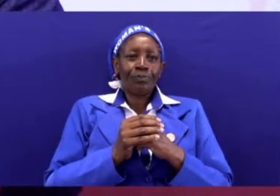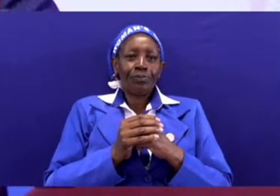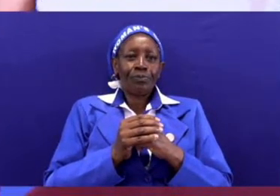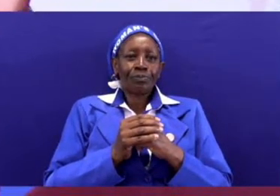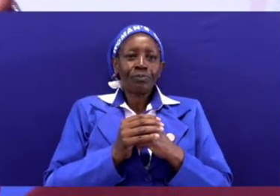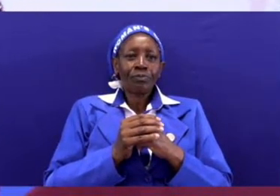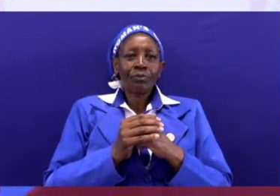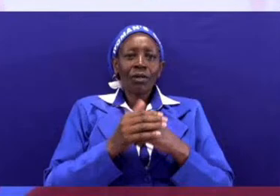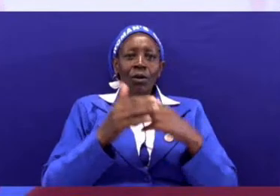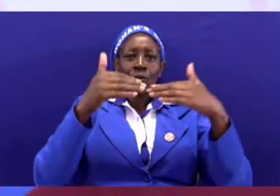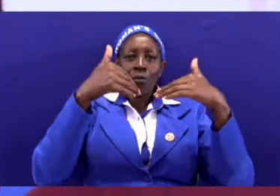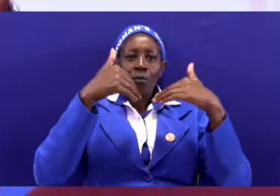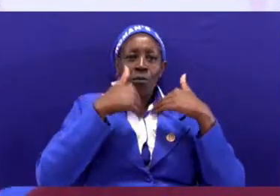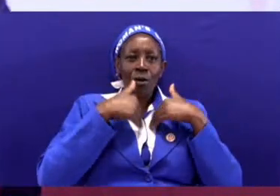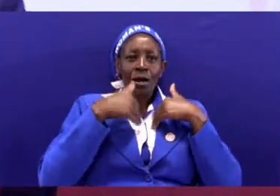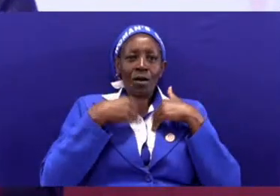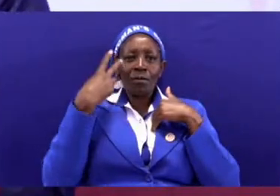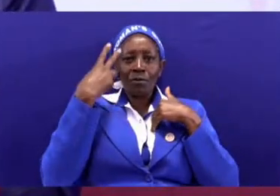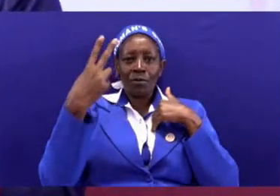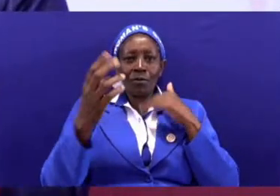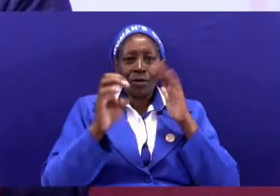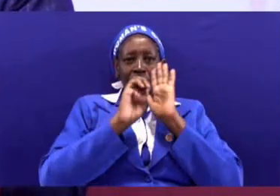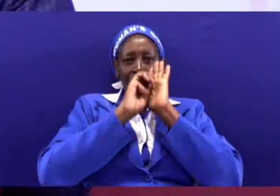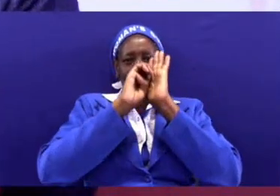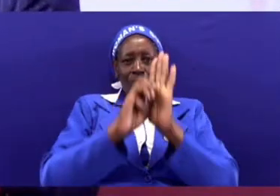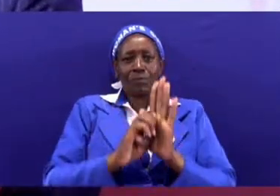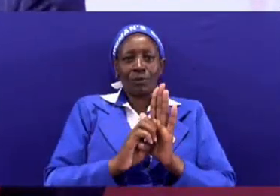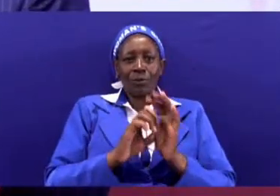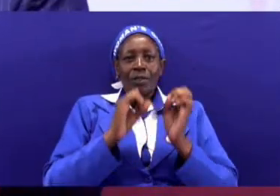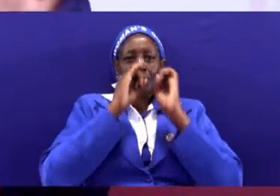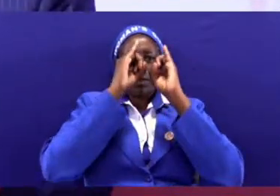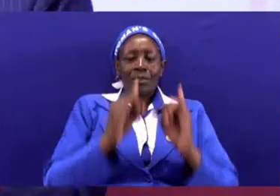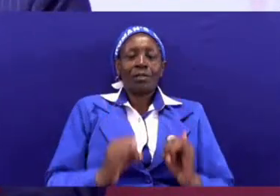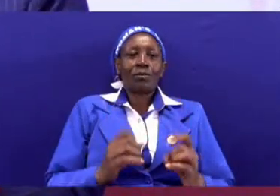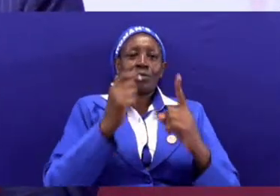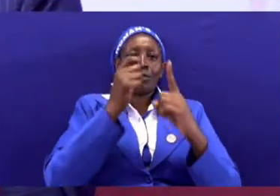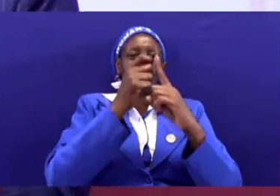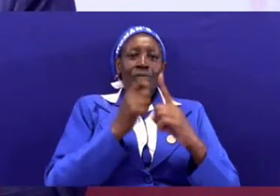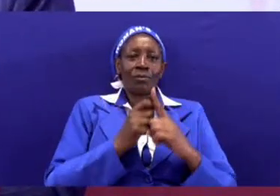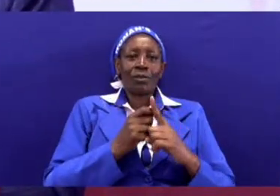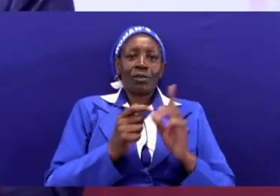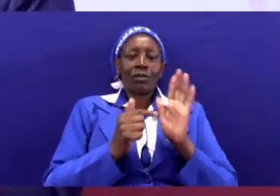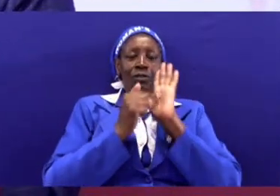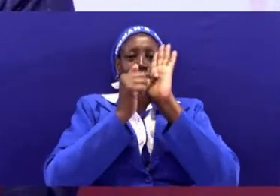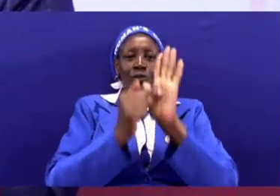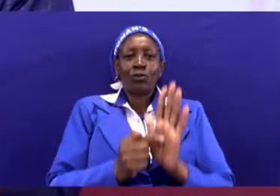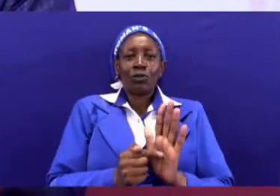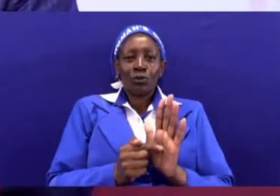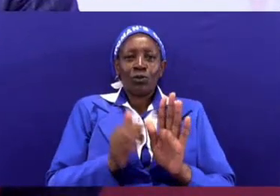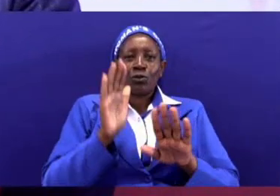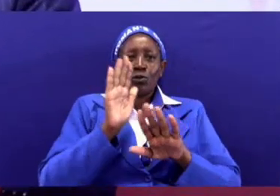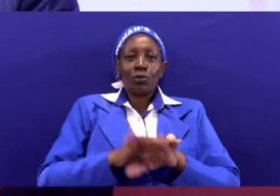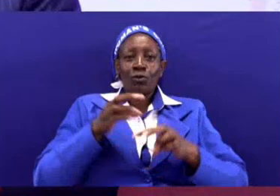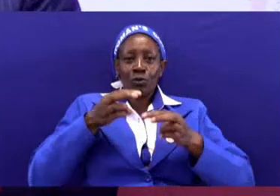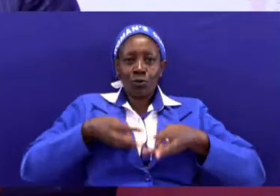We have two examples in the New Testament that show us the wrong models of ministry or